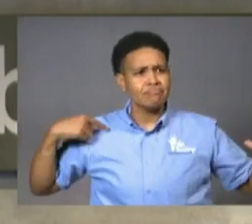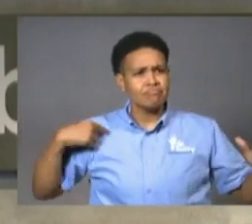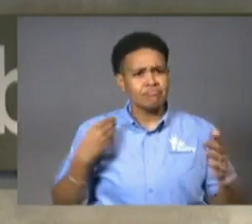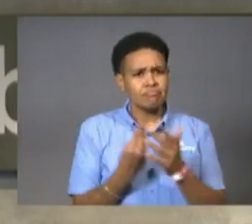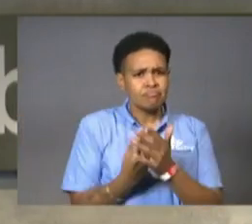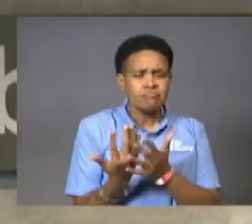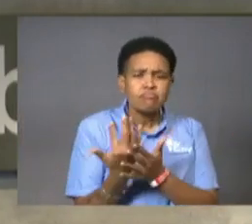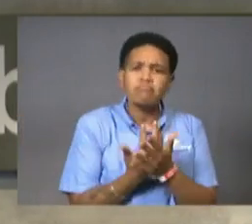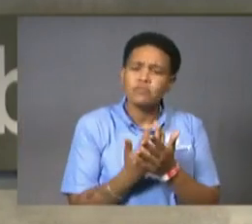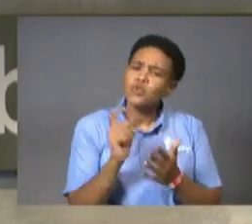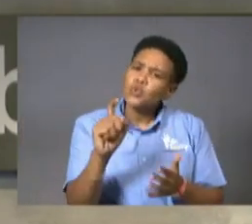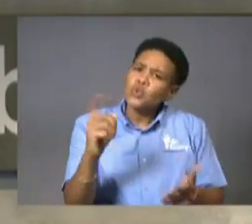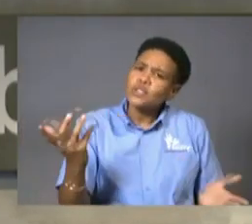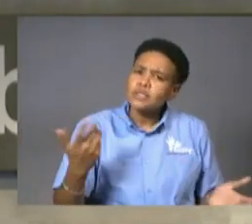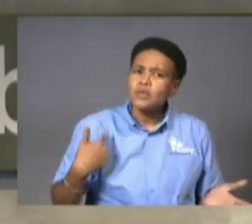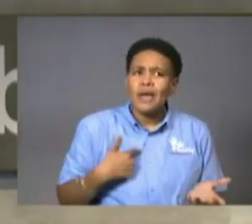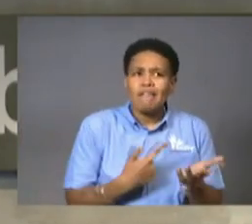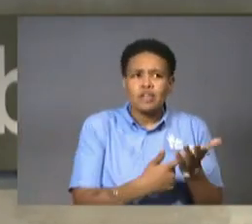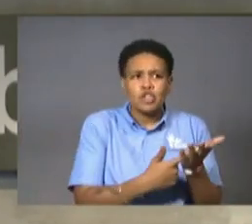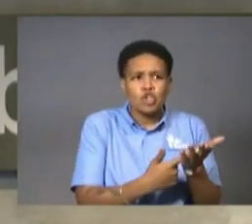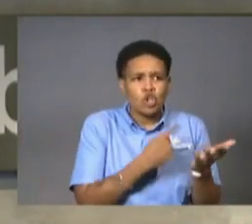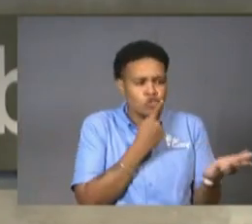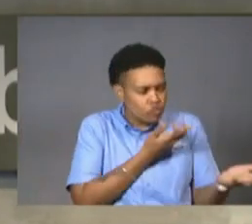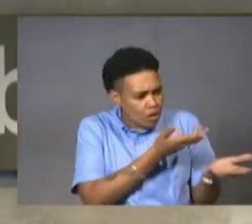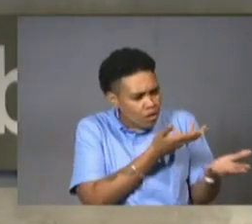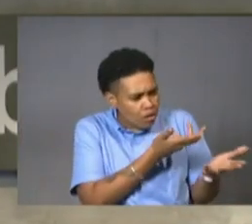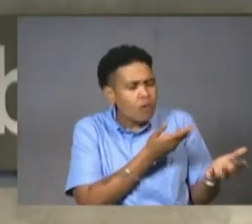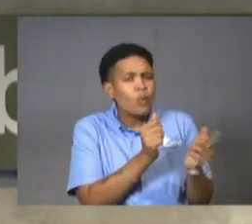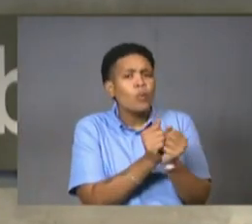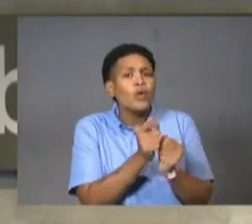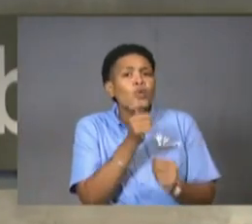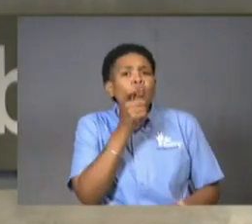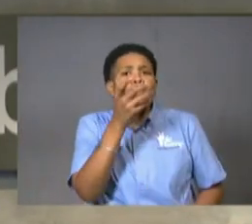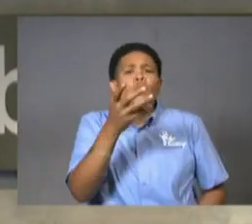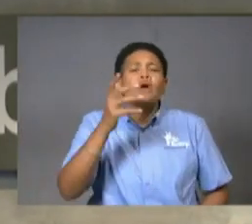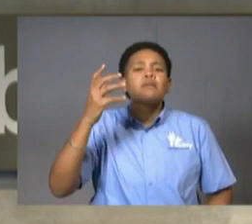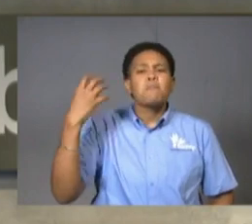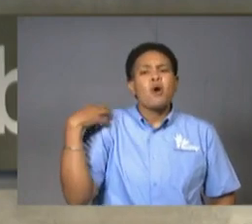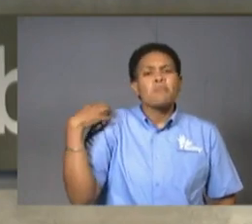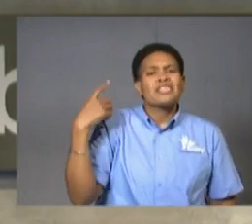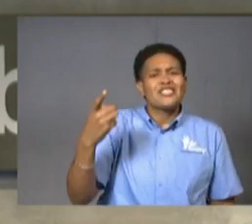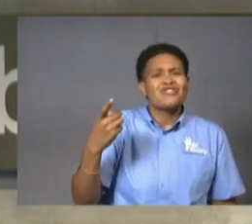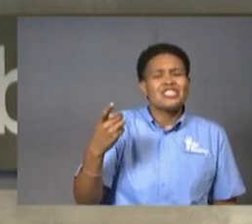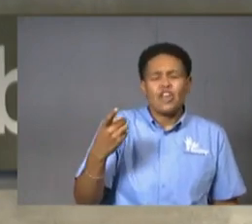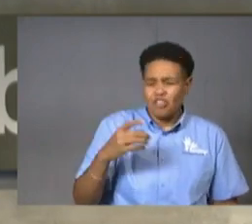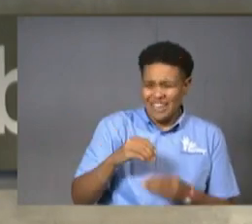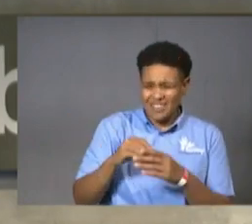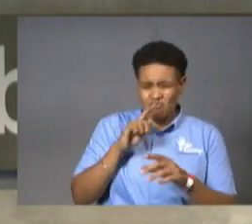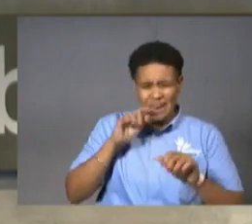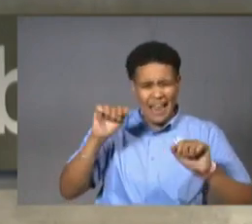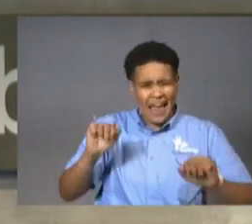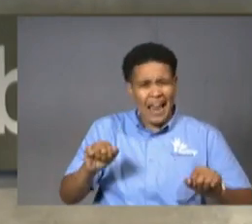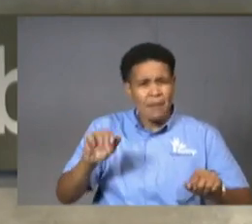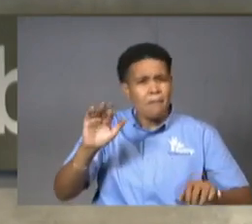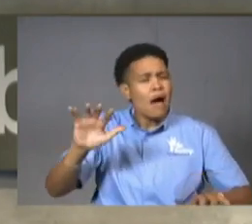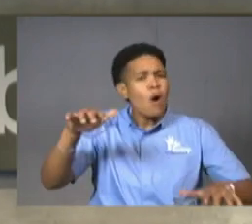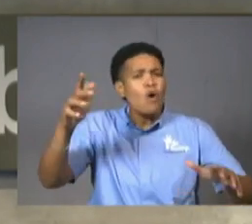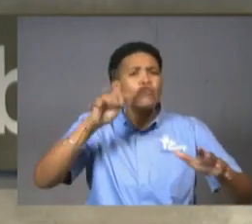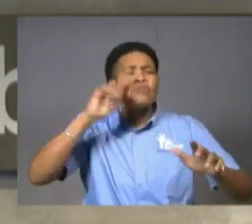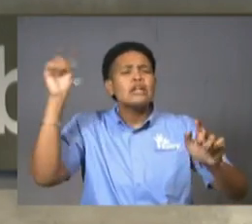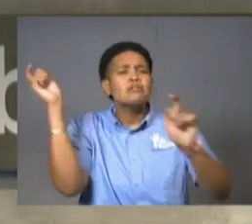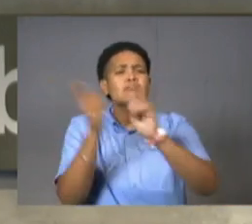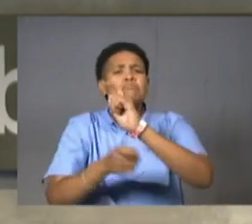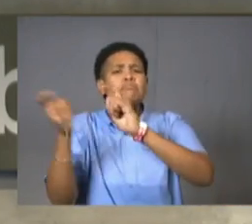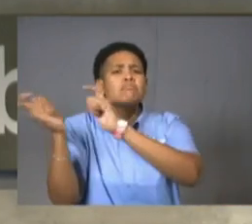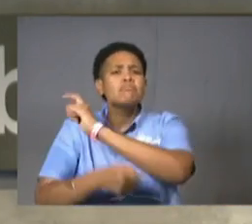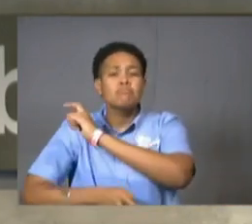discussions and consultations with permanent secretaries enabled by the transformation,